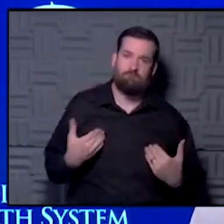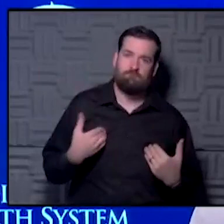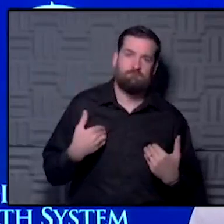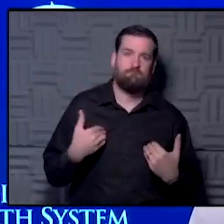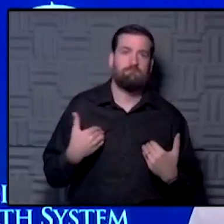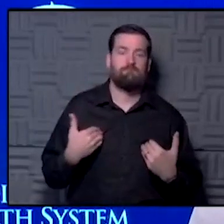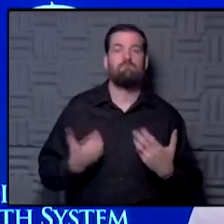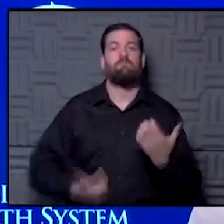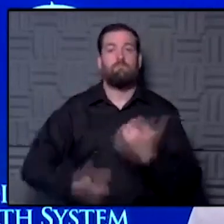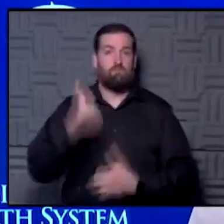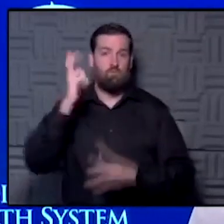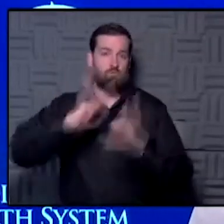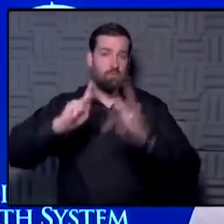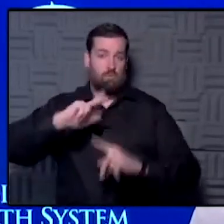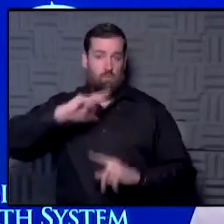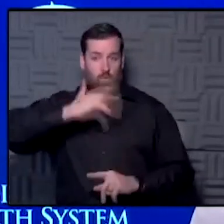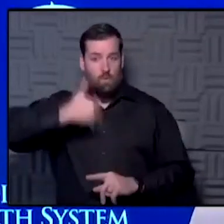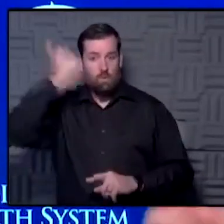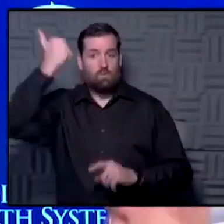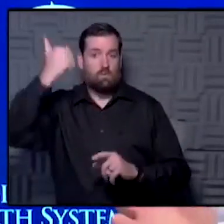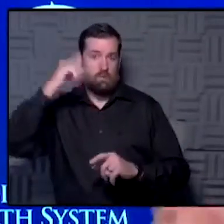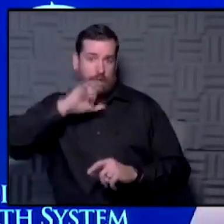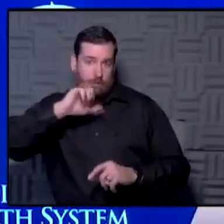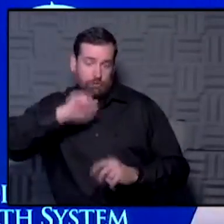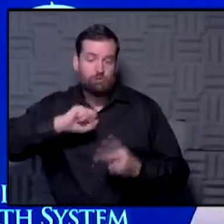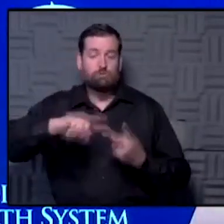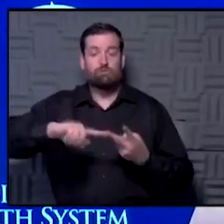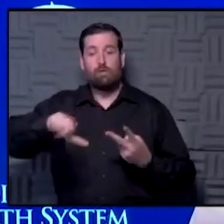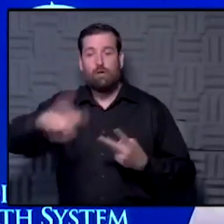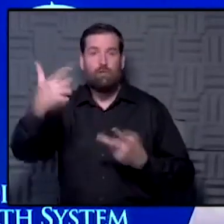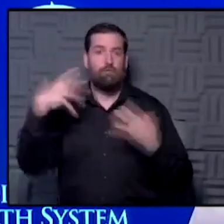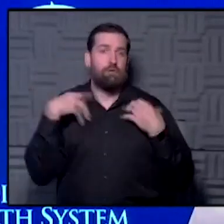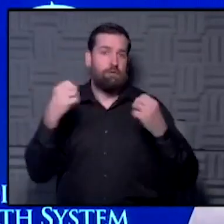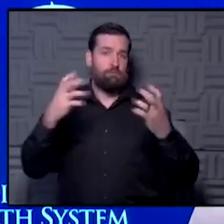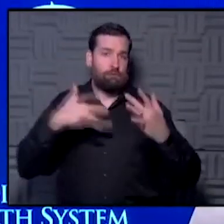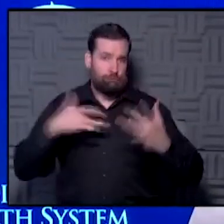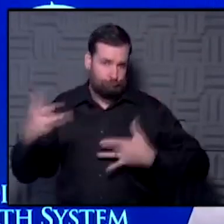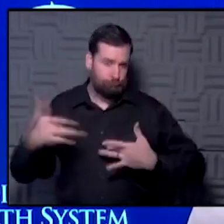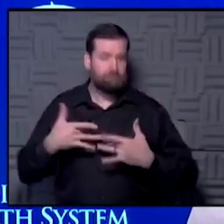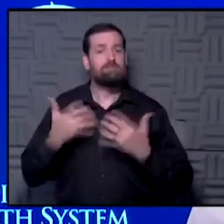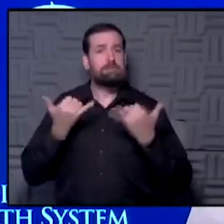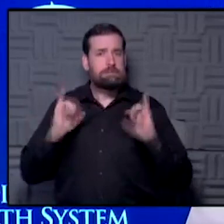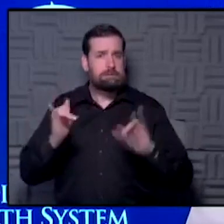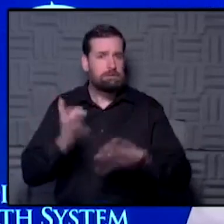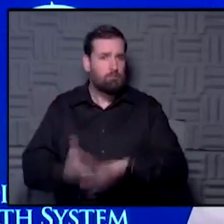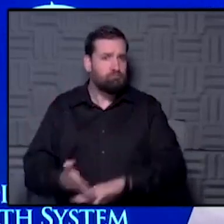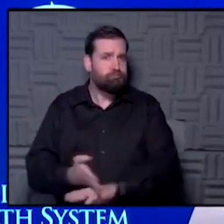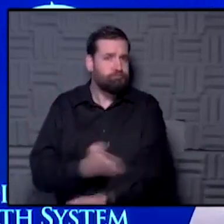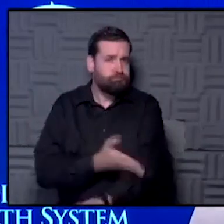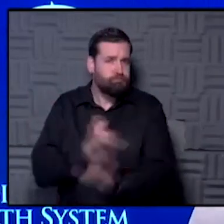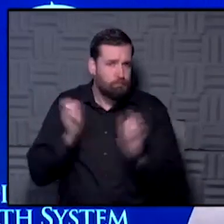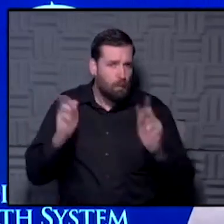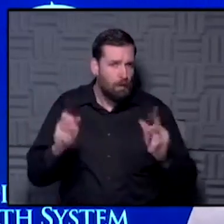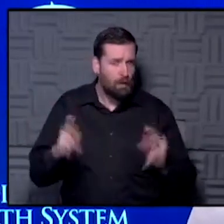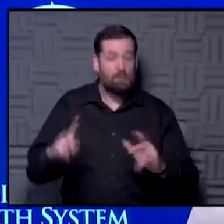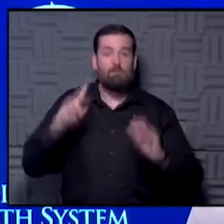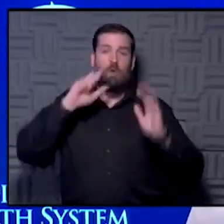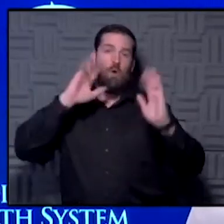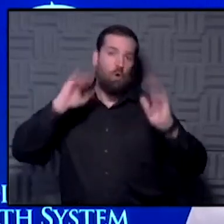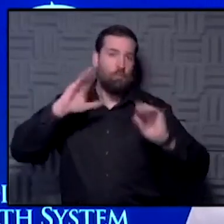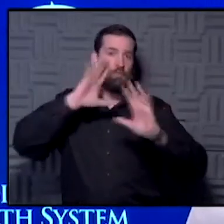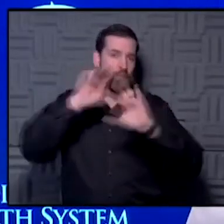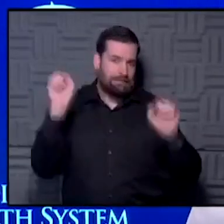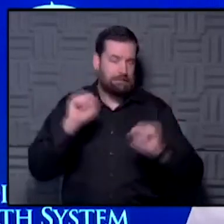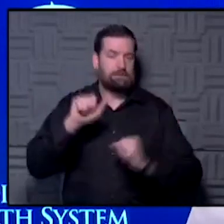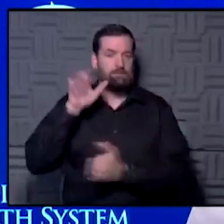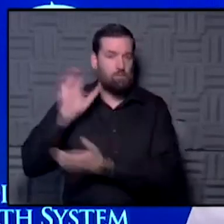of an older age and maybe have other comorbid concerns still do okay. And that we're going to hope that the president and the